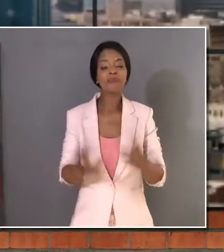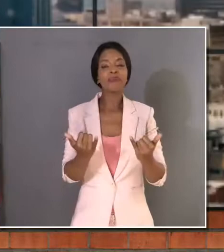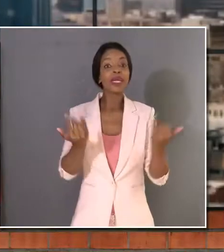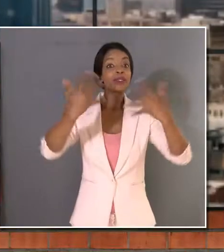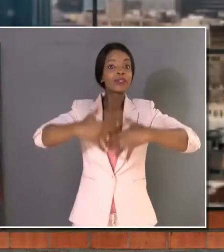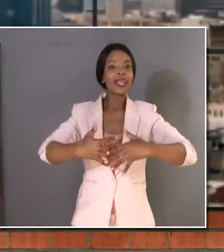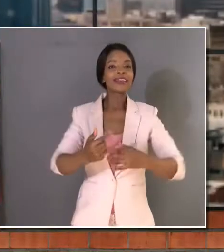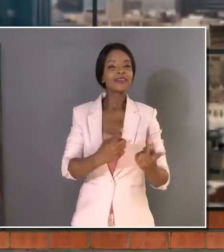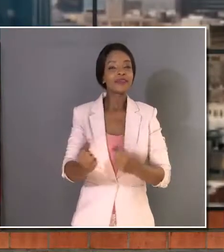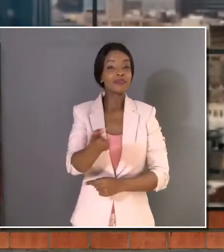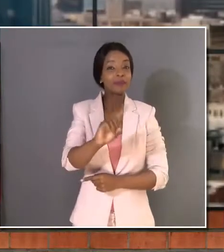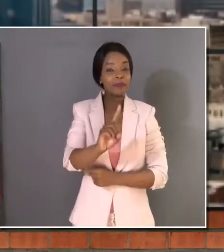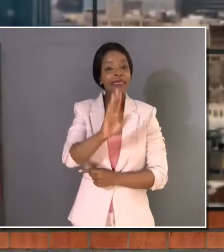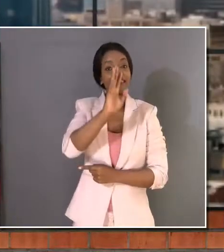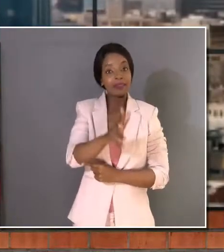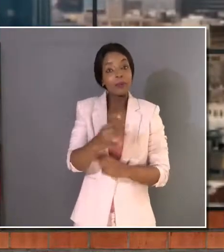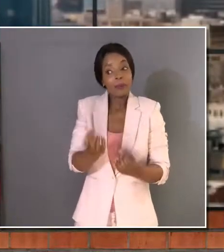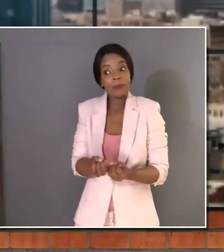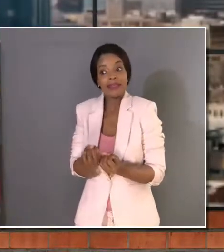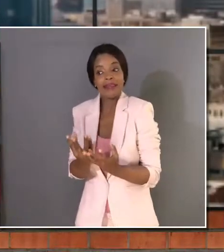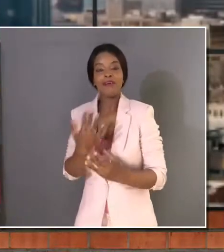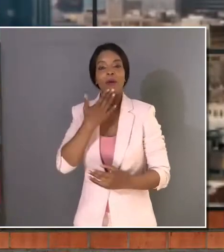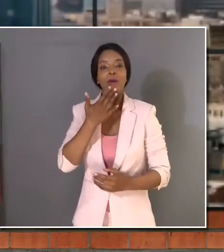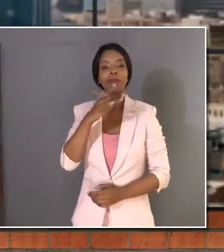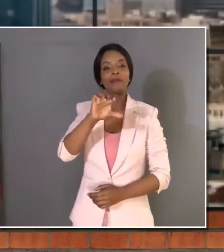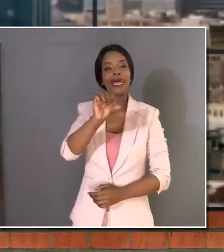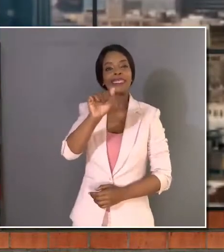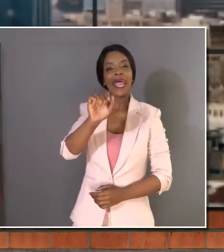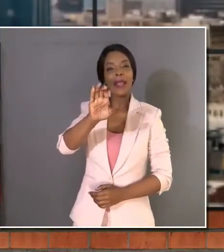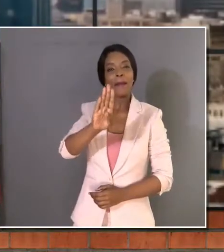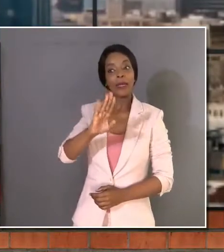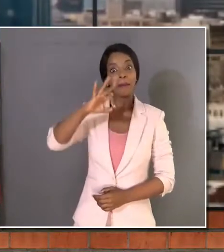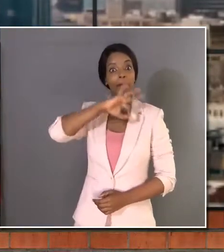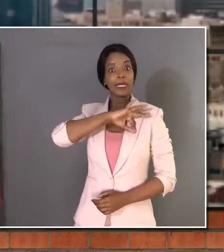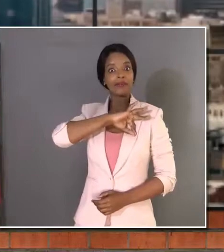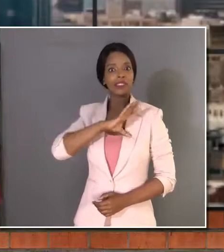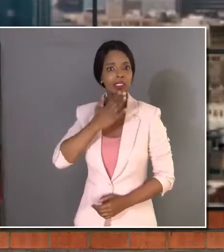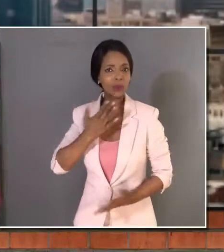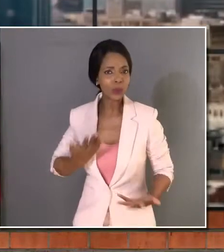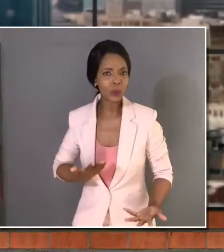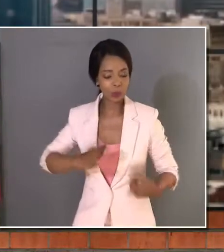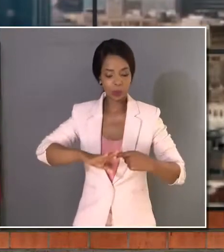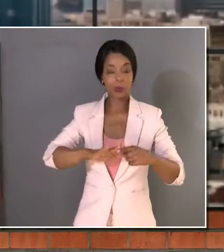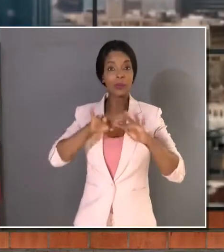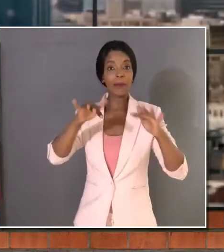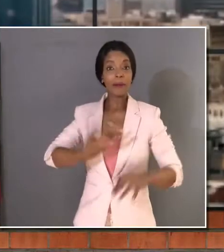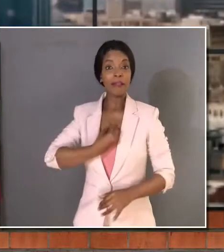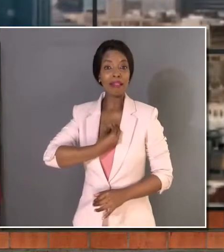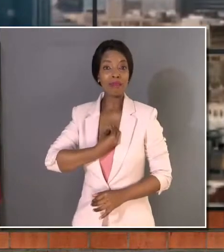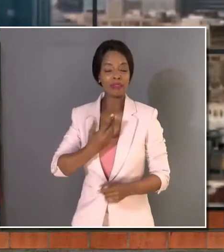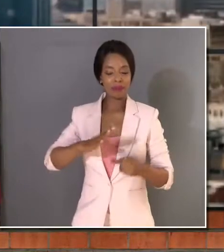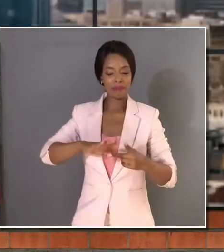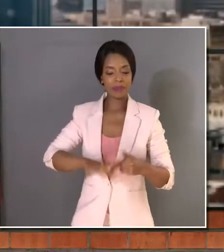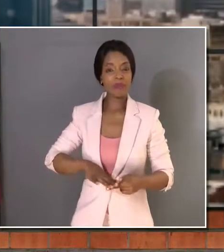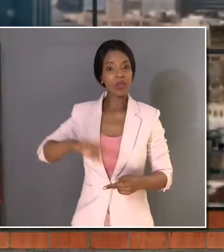social innovations to the SAB Foundation's beneficiaries: low-income women, youth, people with disabilities,